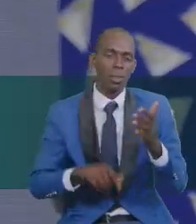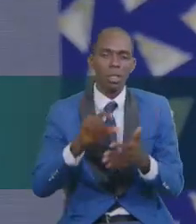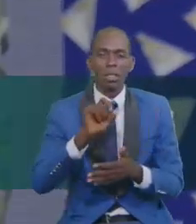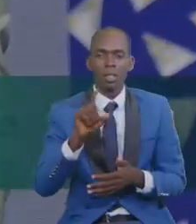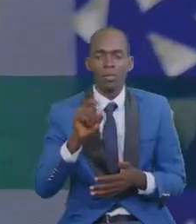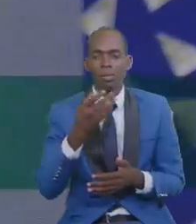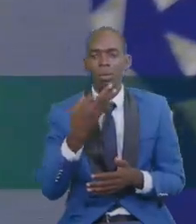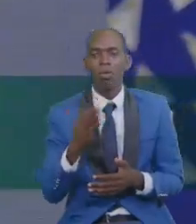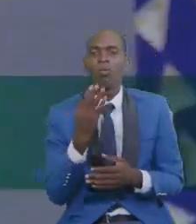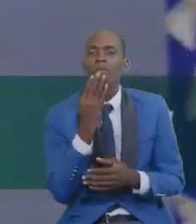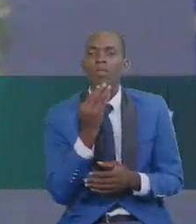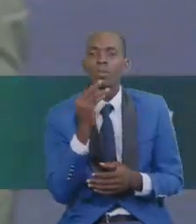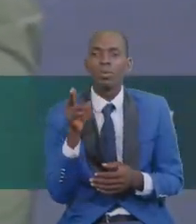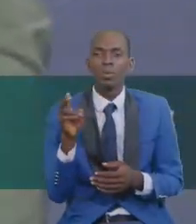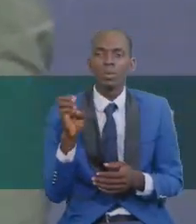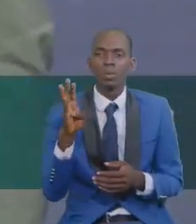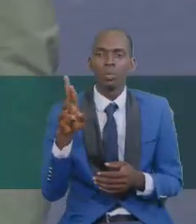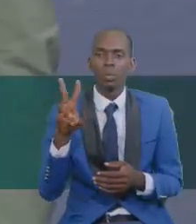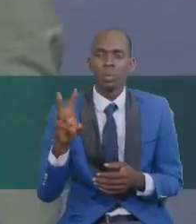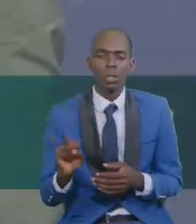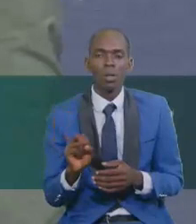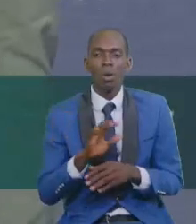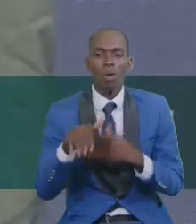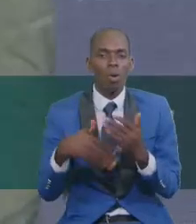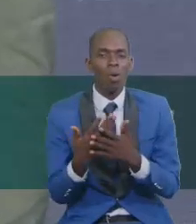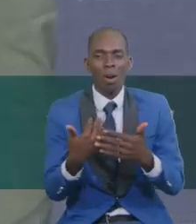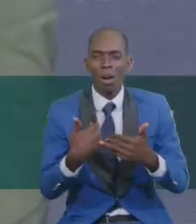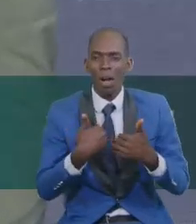they had the mind of Christ.